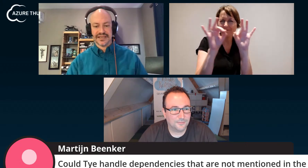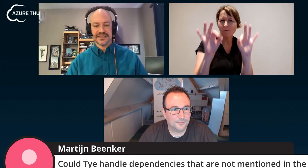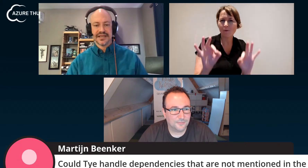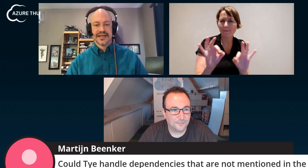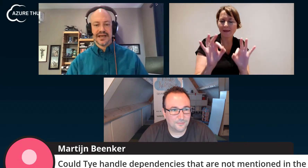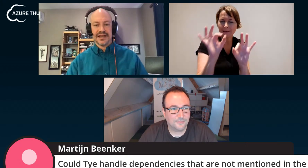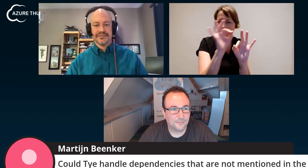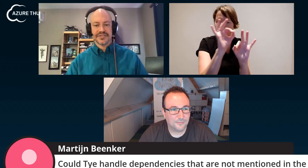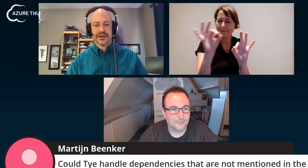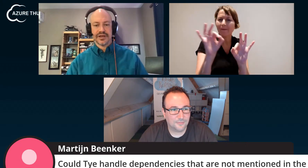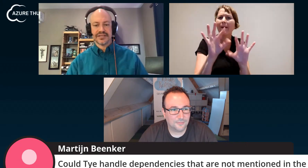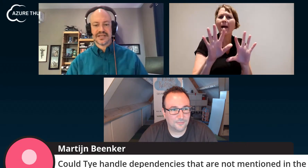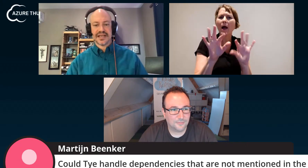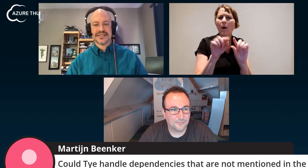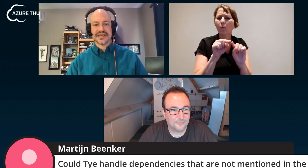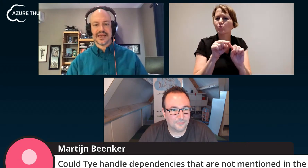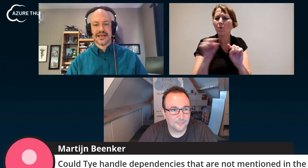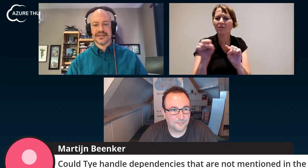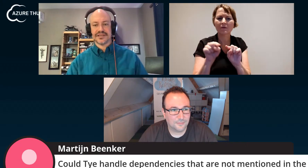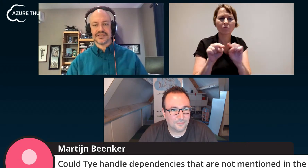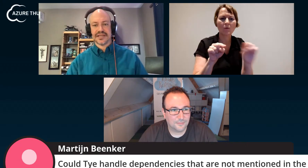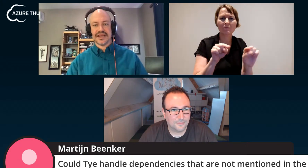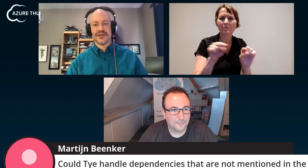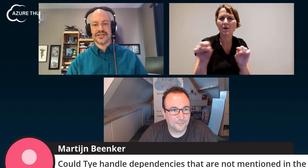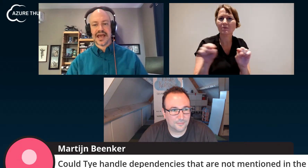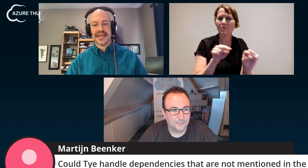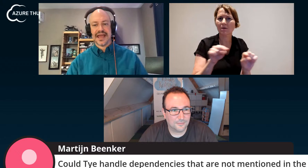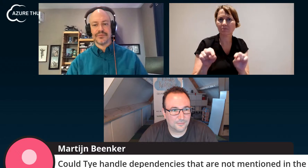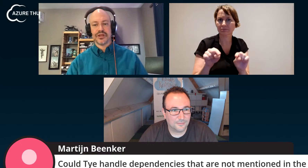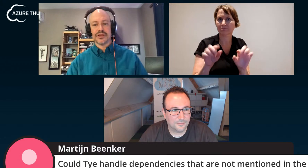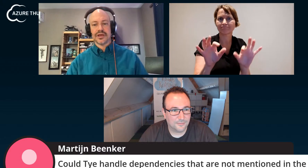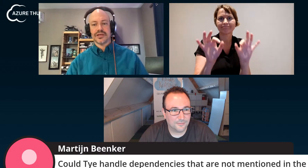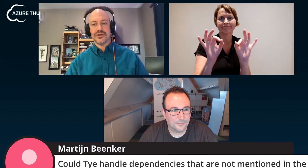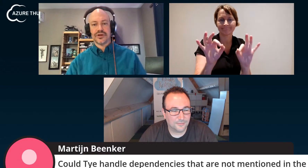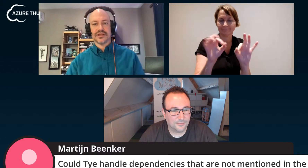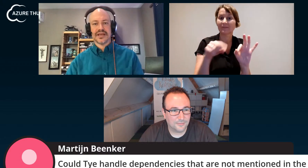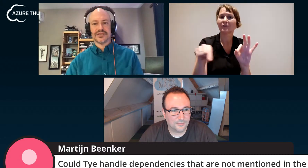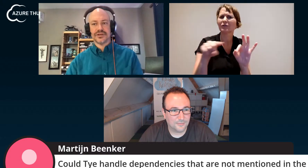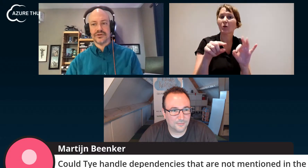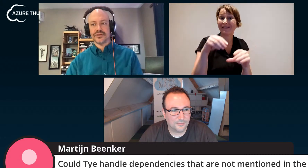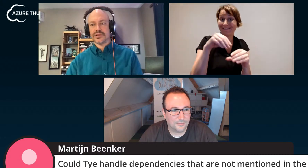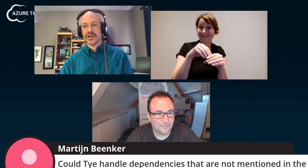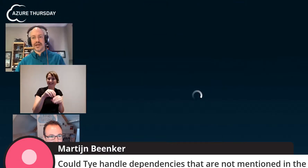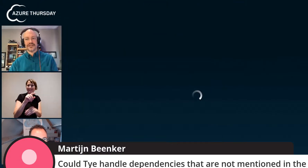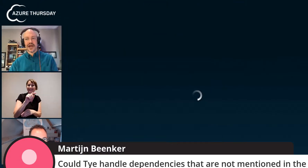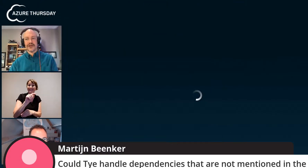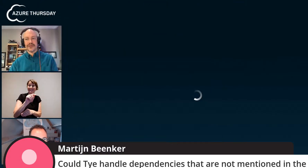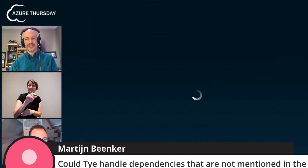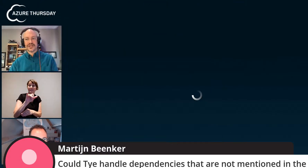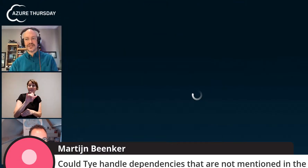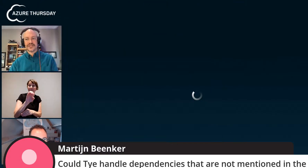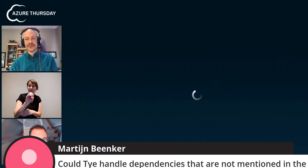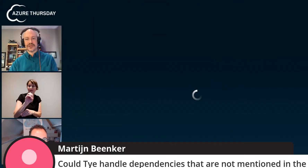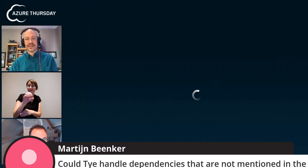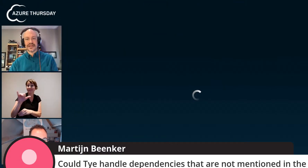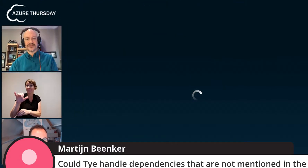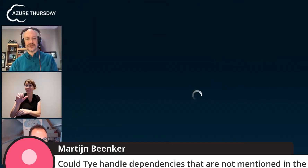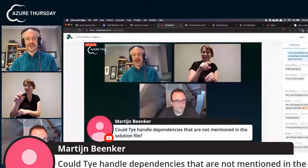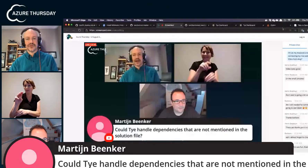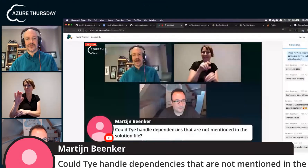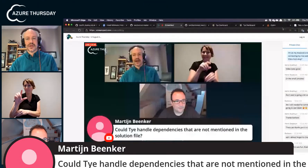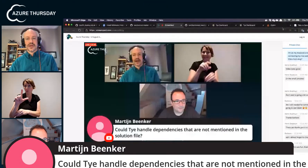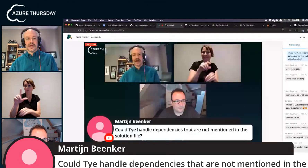reference things. So it's just in your Thai YAML, you can link to Docker images, you can